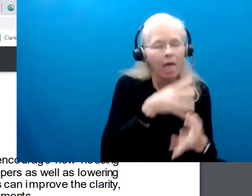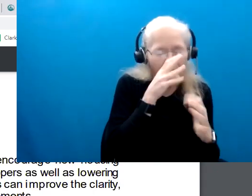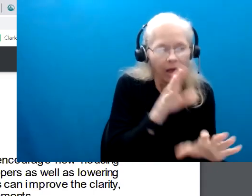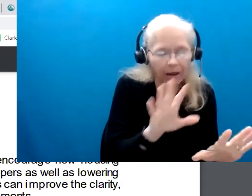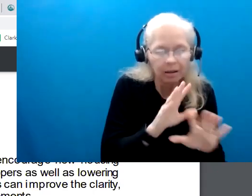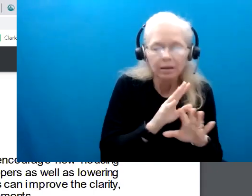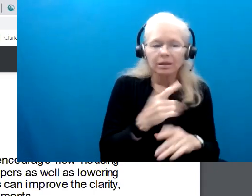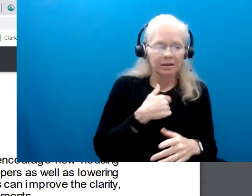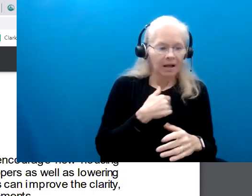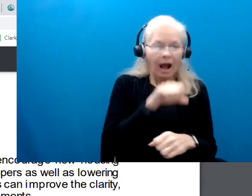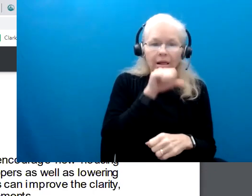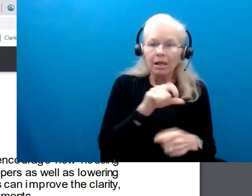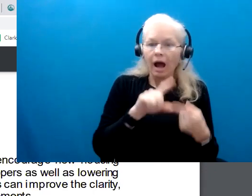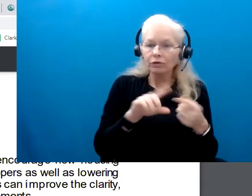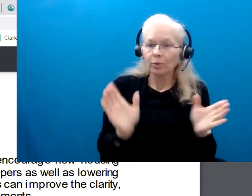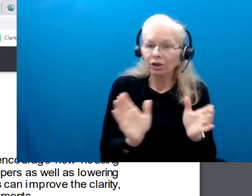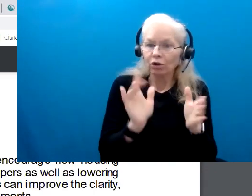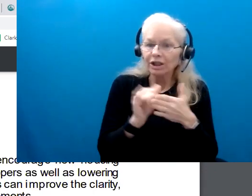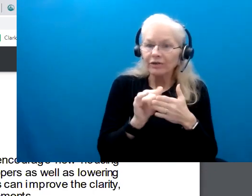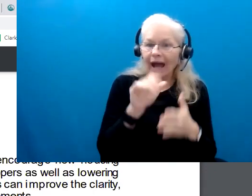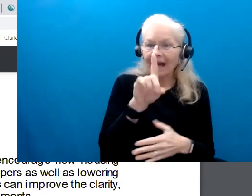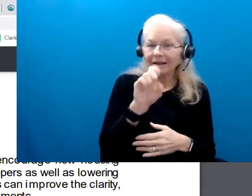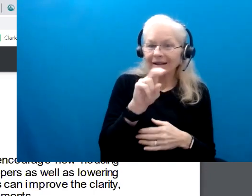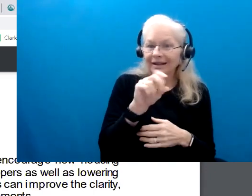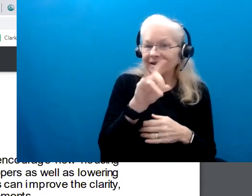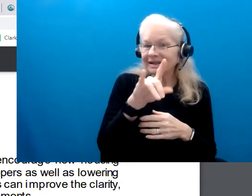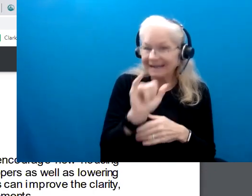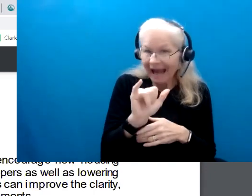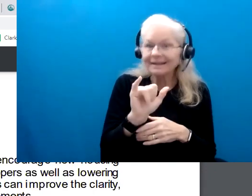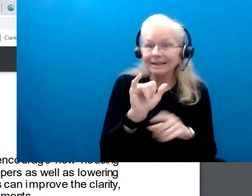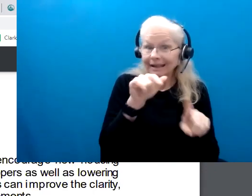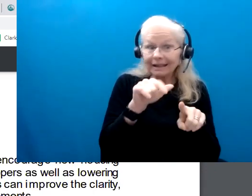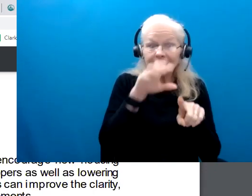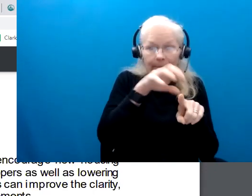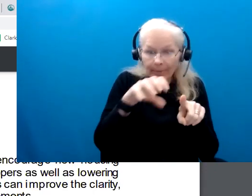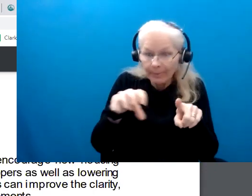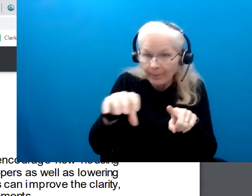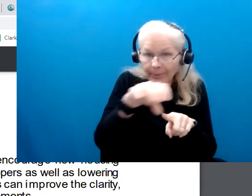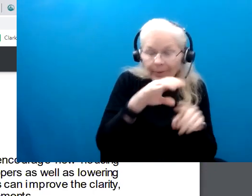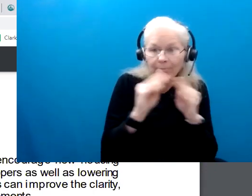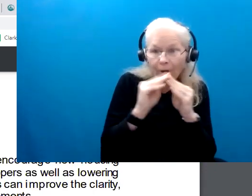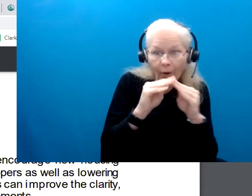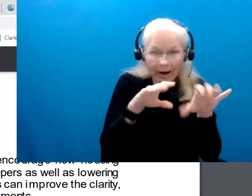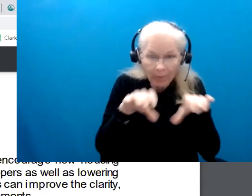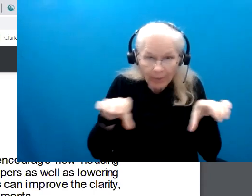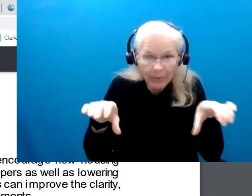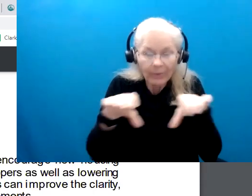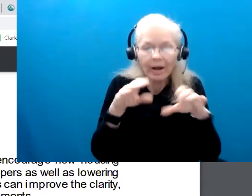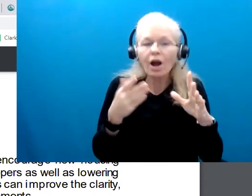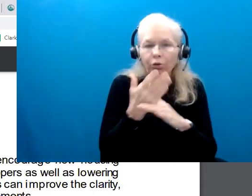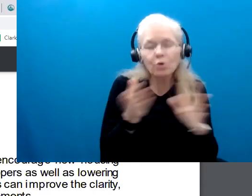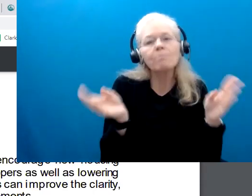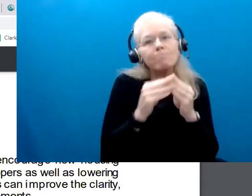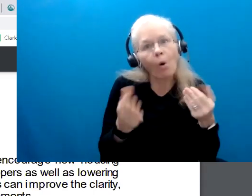density through an easier permitting process. Am I jumping the gun if I said that we were reading